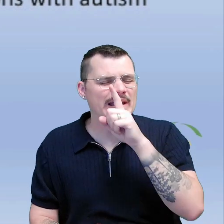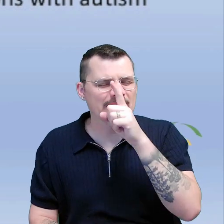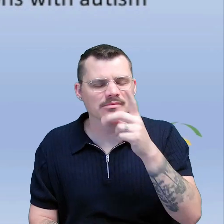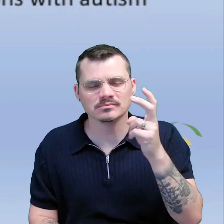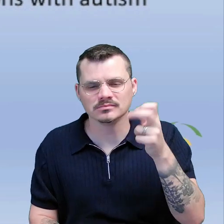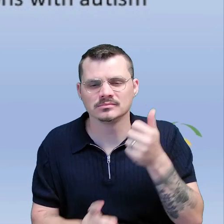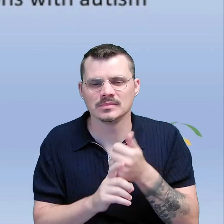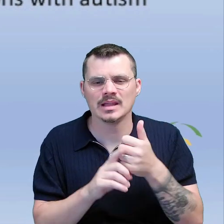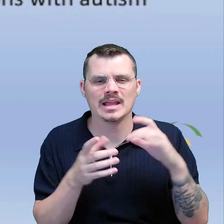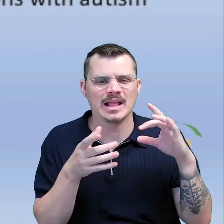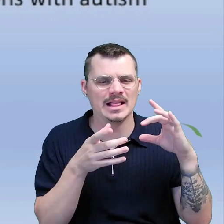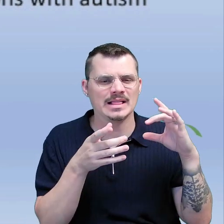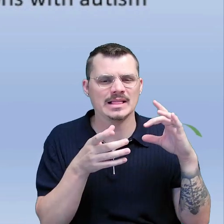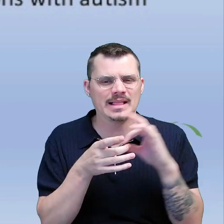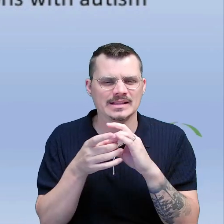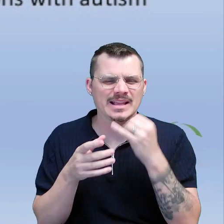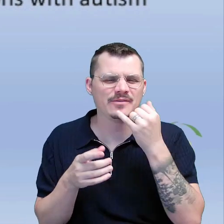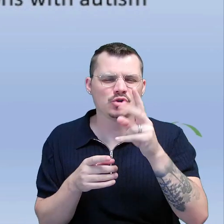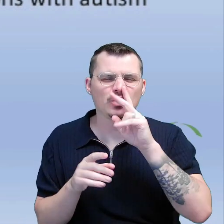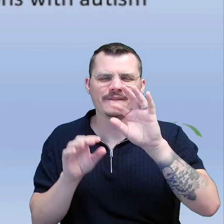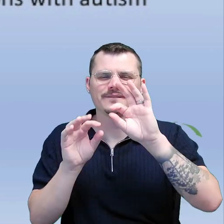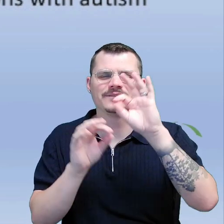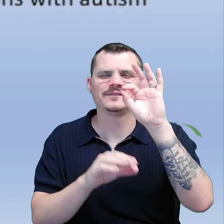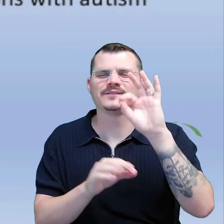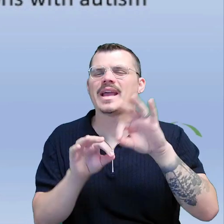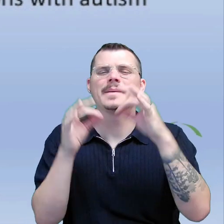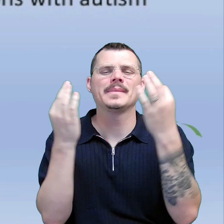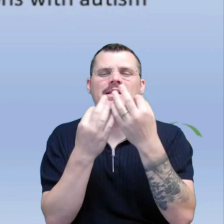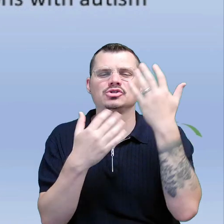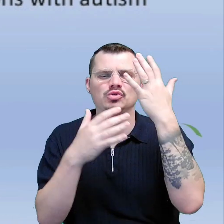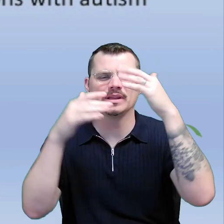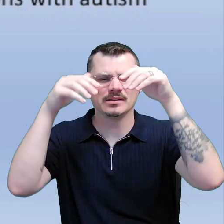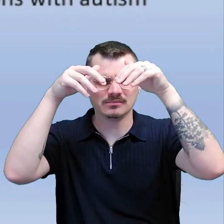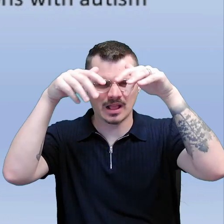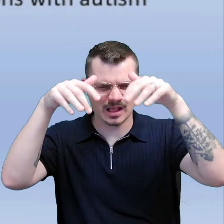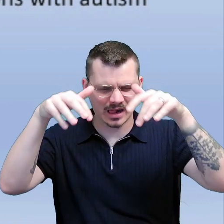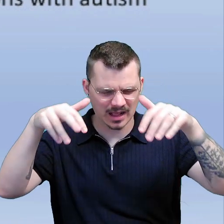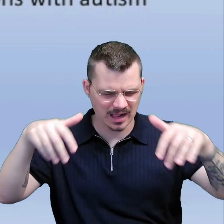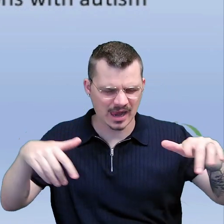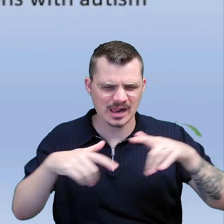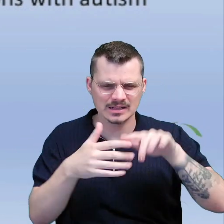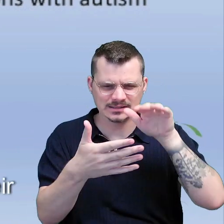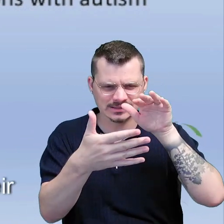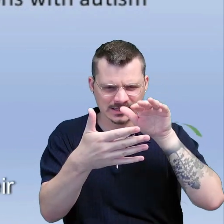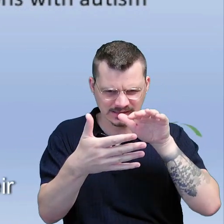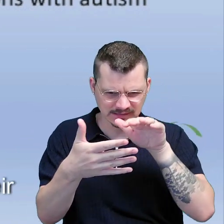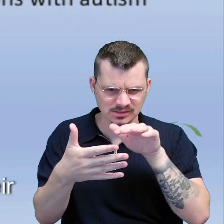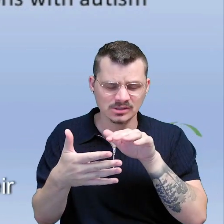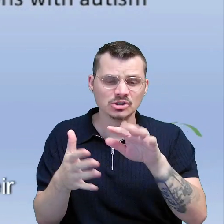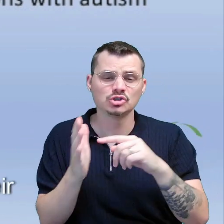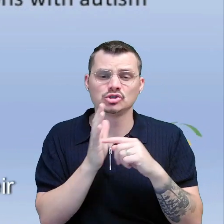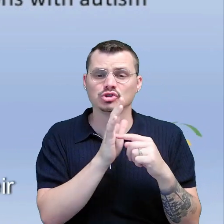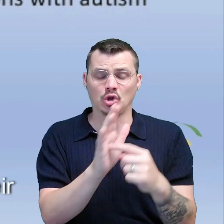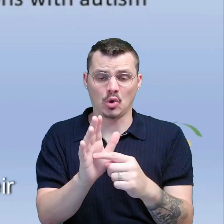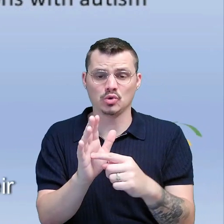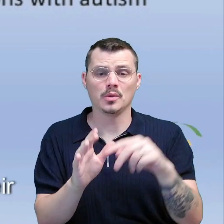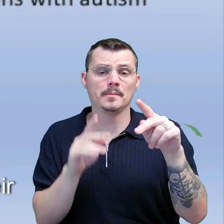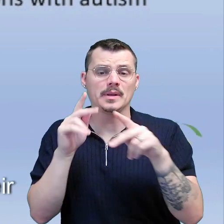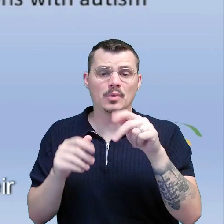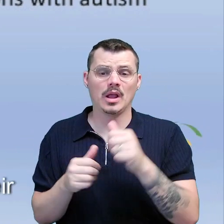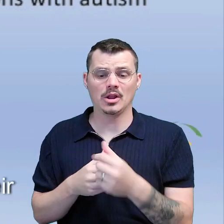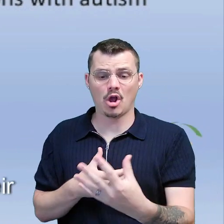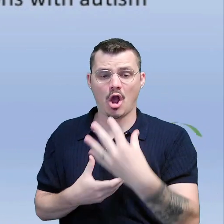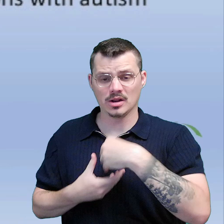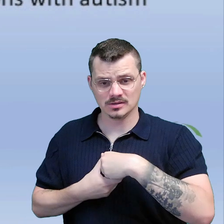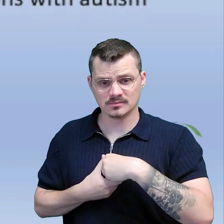basically links together. If you go through family trees and then do some physiologic studies, it shows that people with